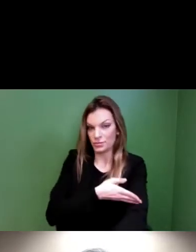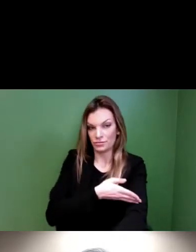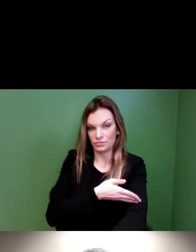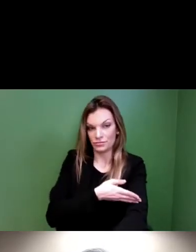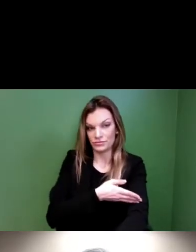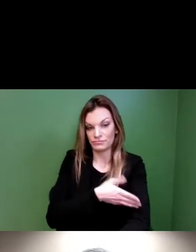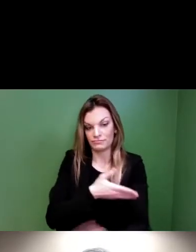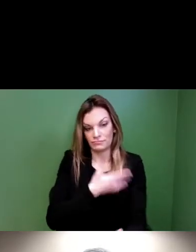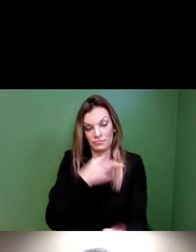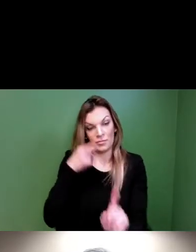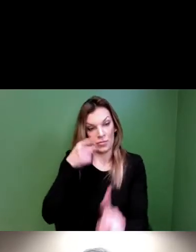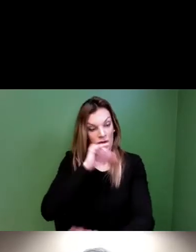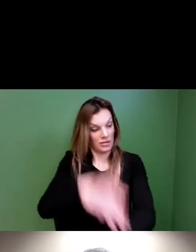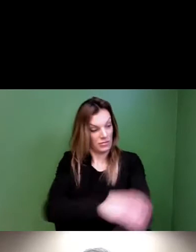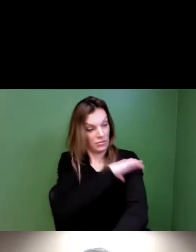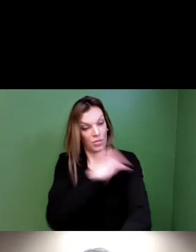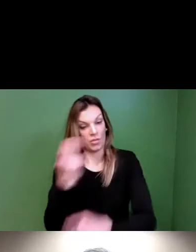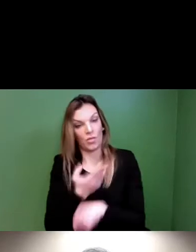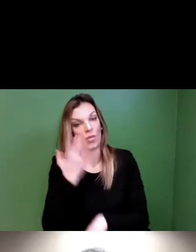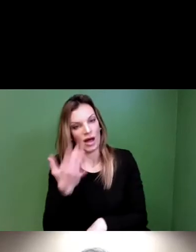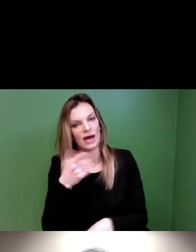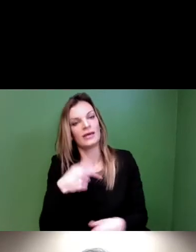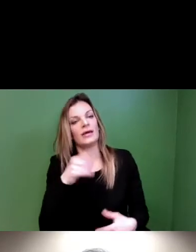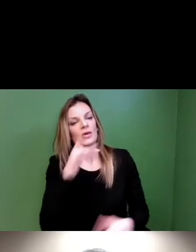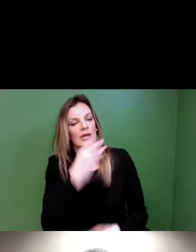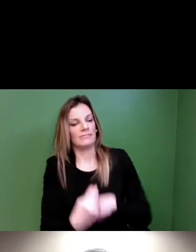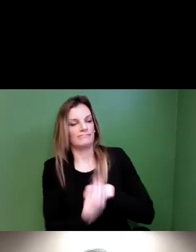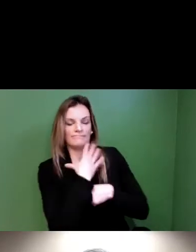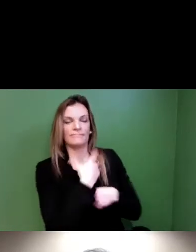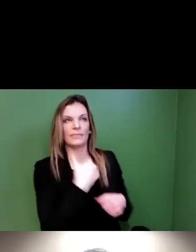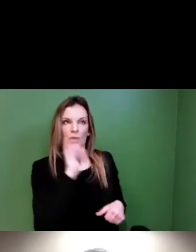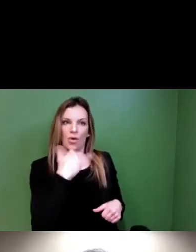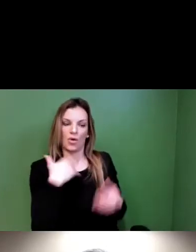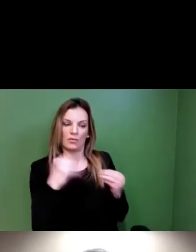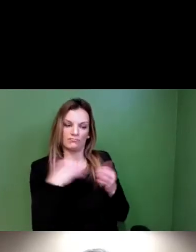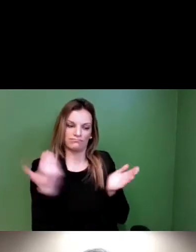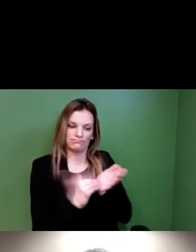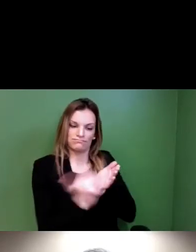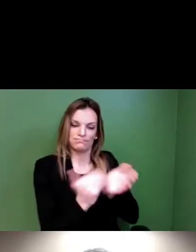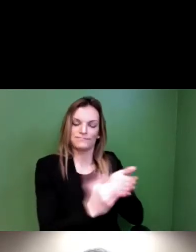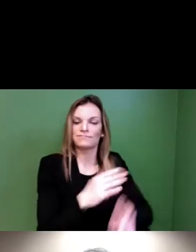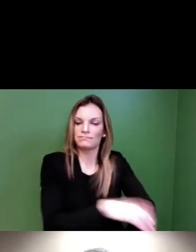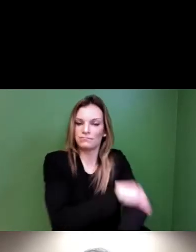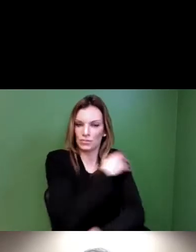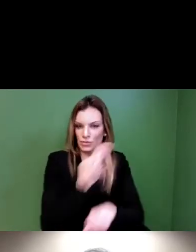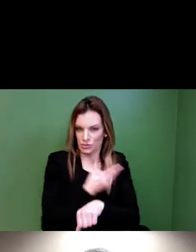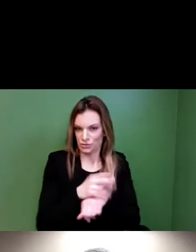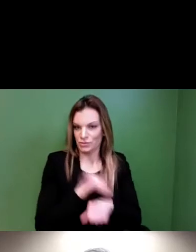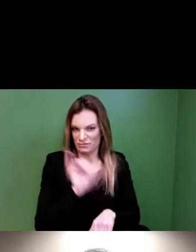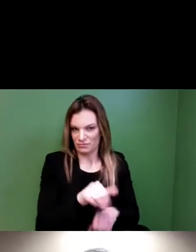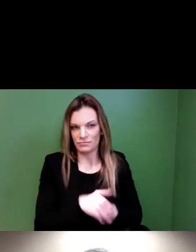or incentive to use the arm. And you can see the boosting that's taking place,